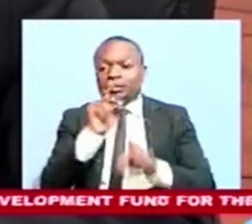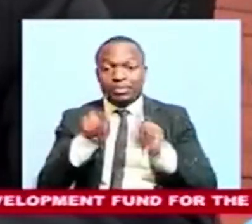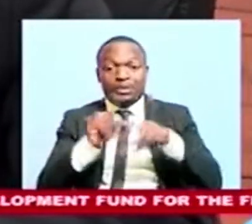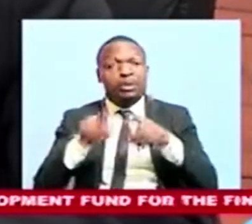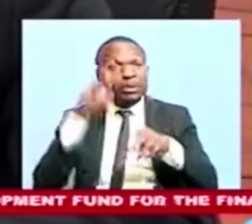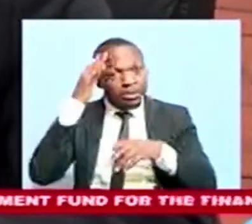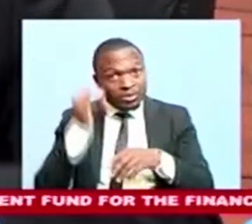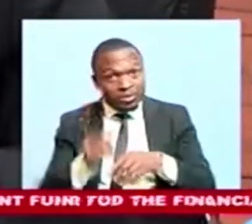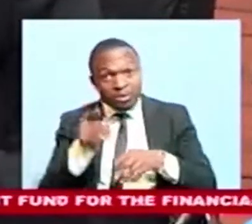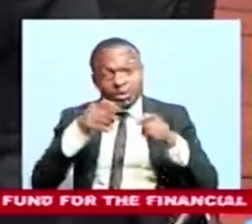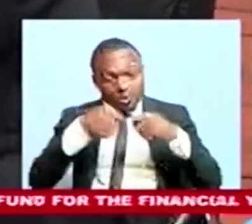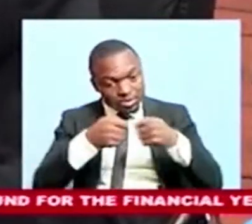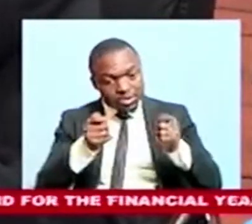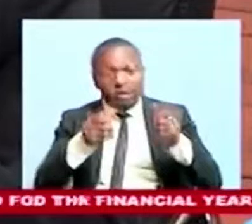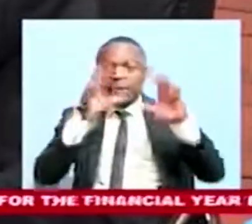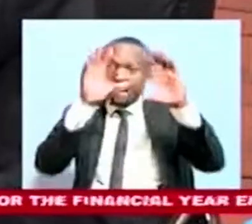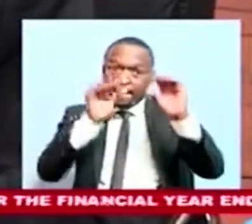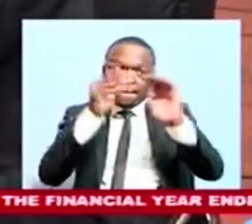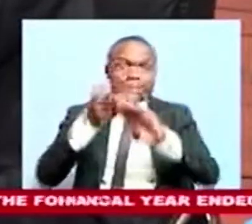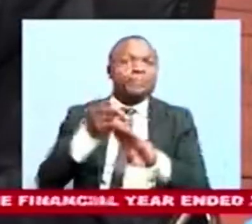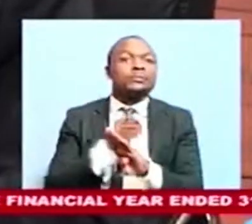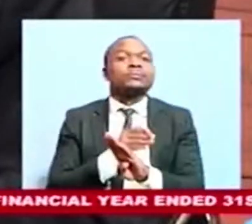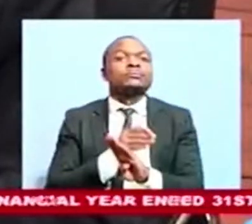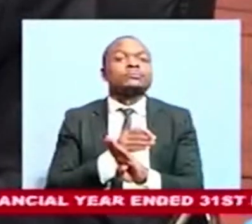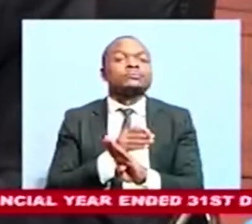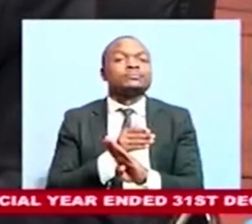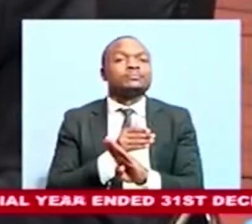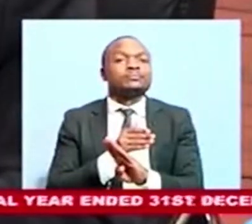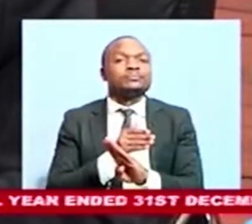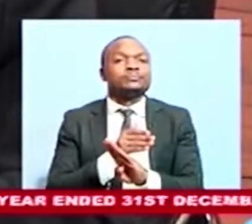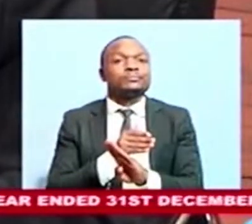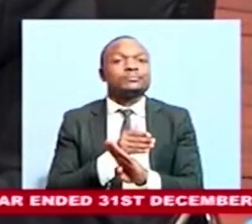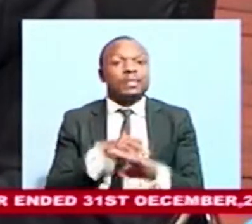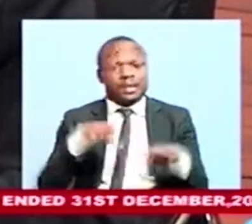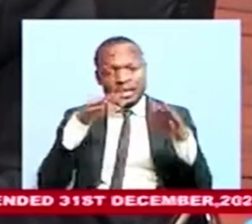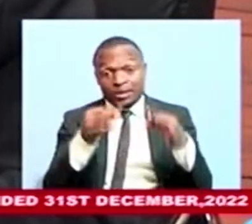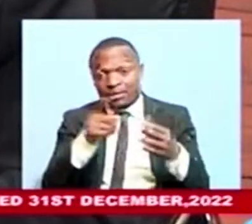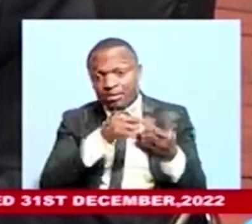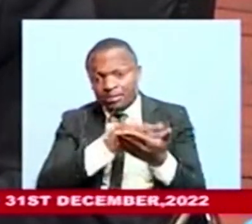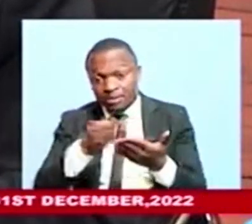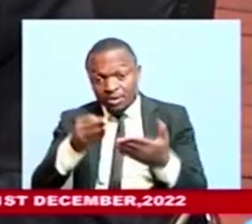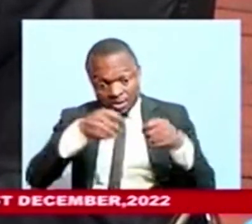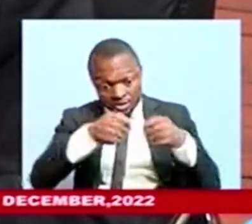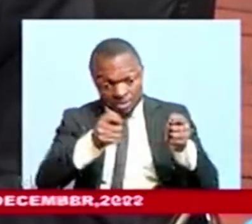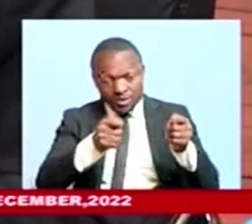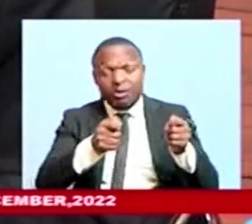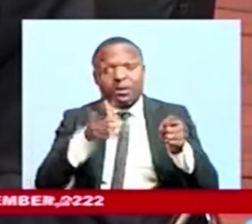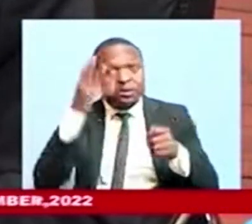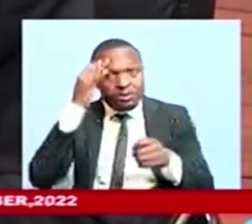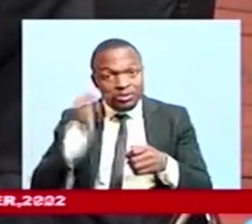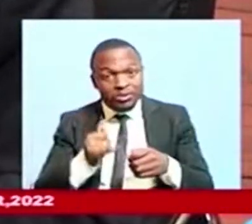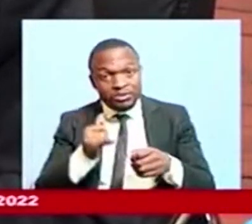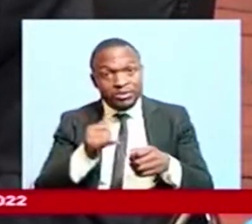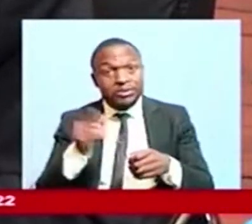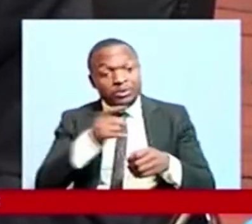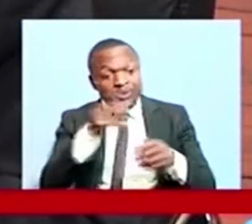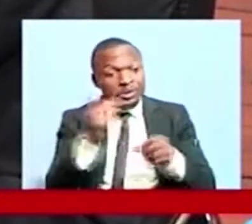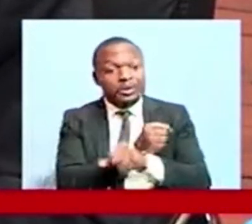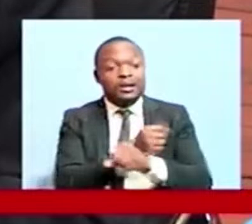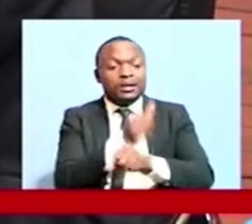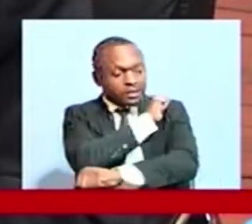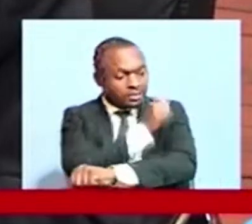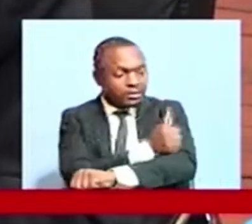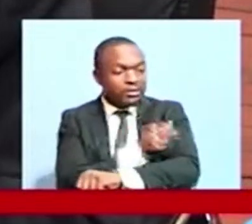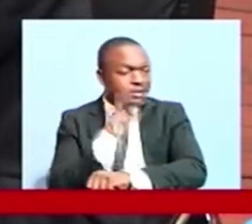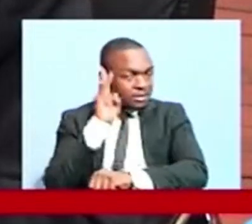you open the accounts before? And if you failed to open them, why didn't you seek permission from